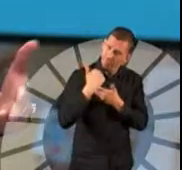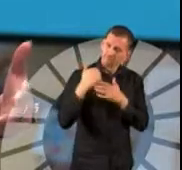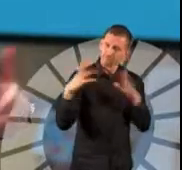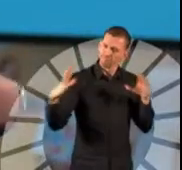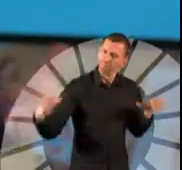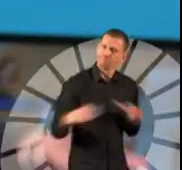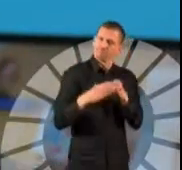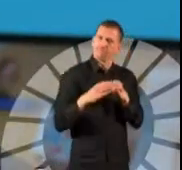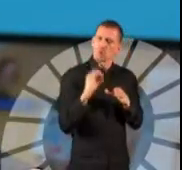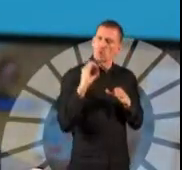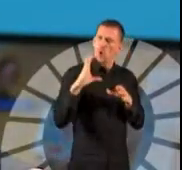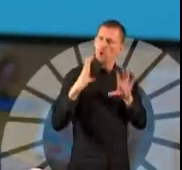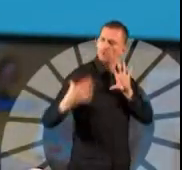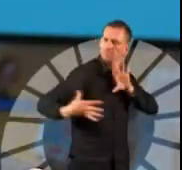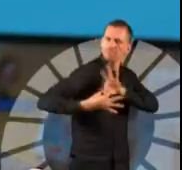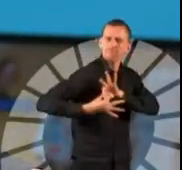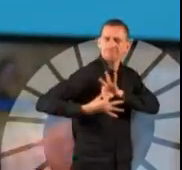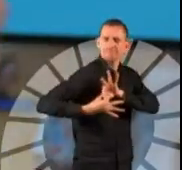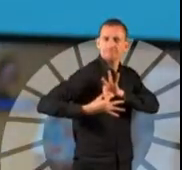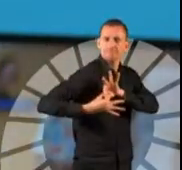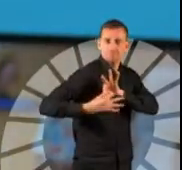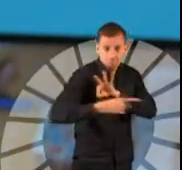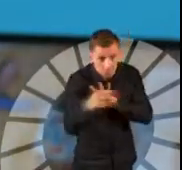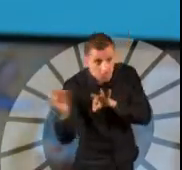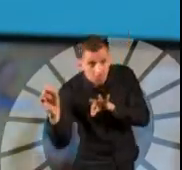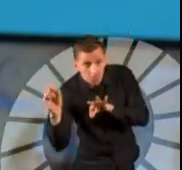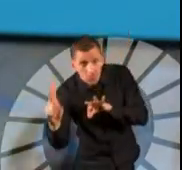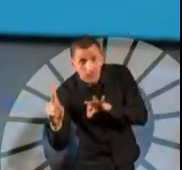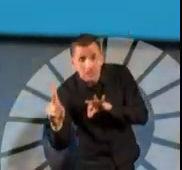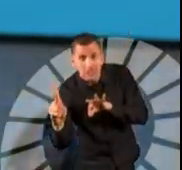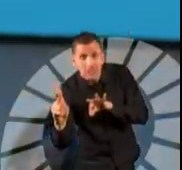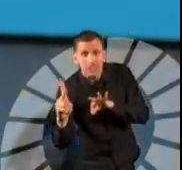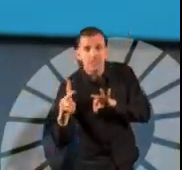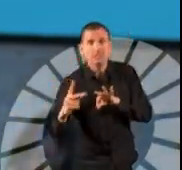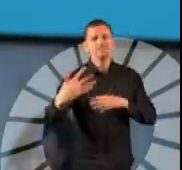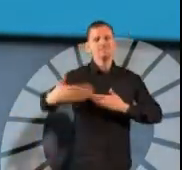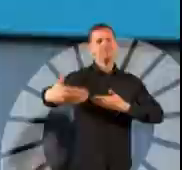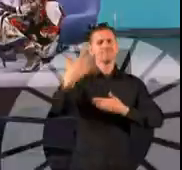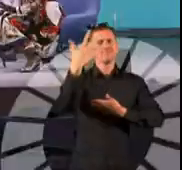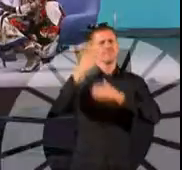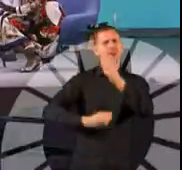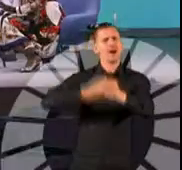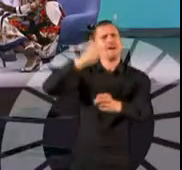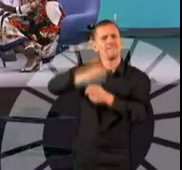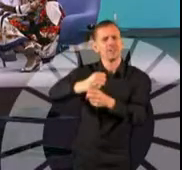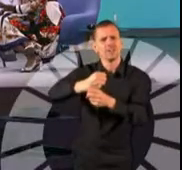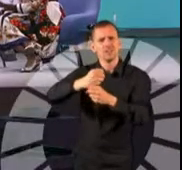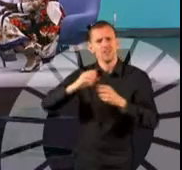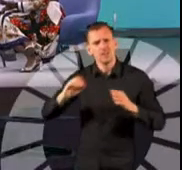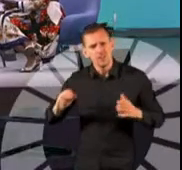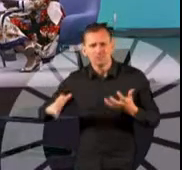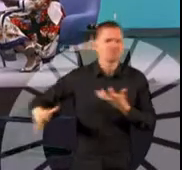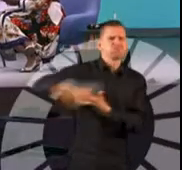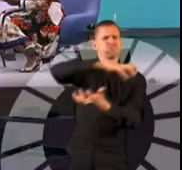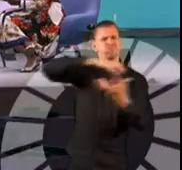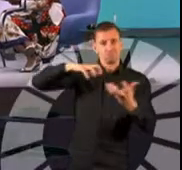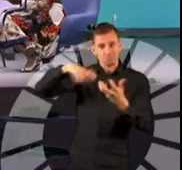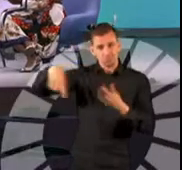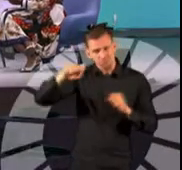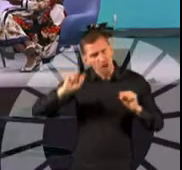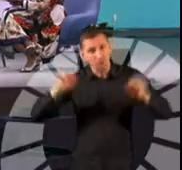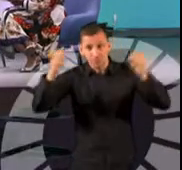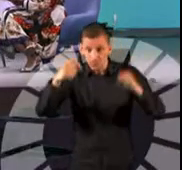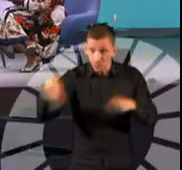next 5 years to the next level? Are you ready to unite behind the young feminist agenda? Because we want progress,